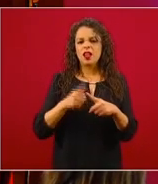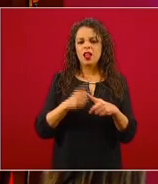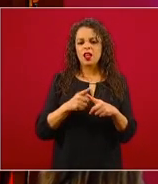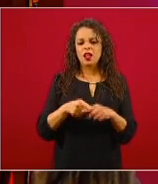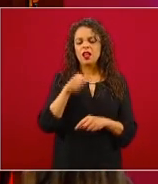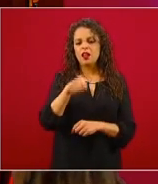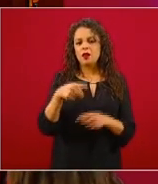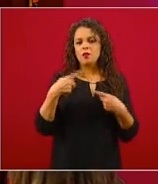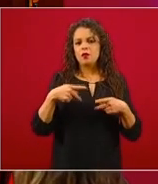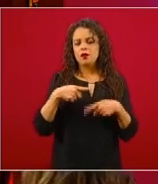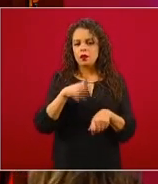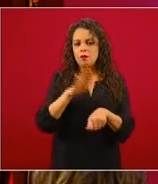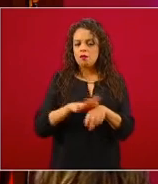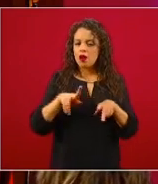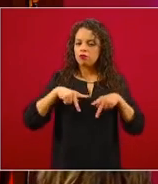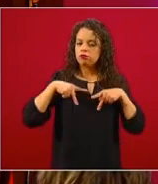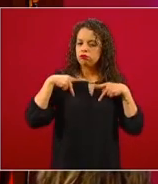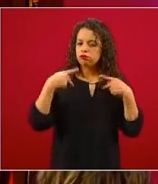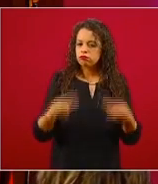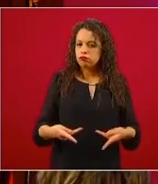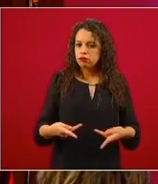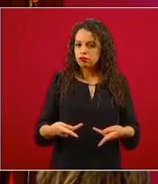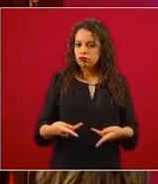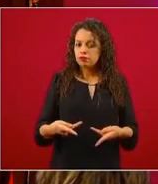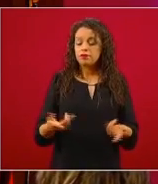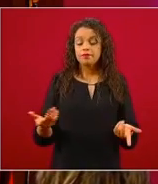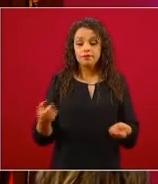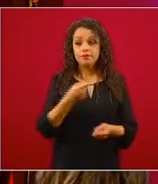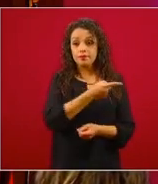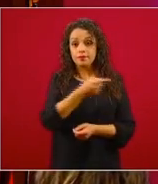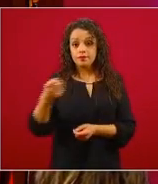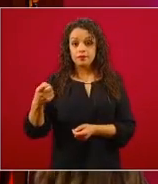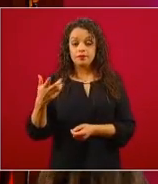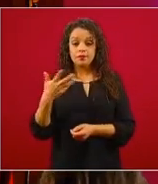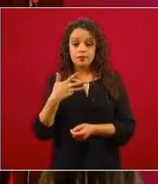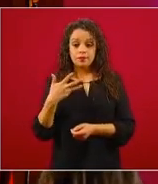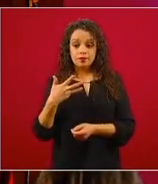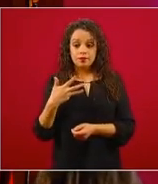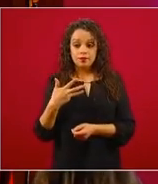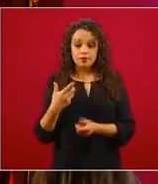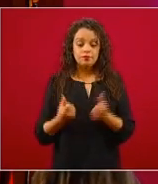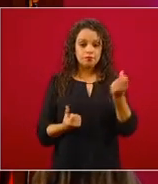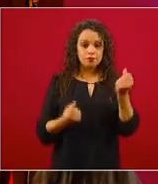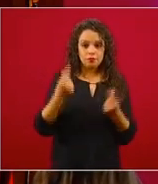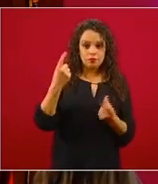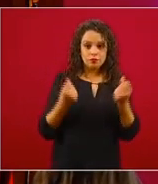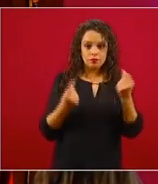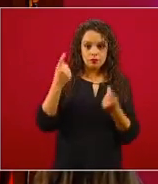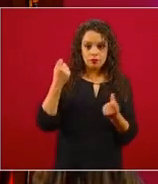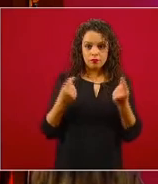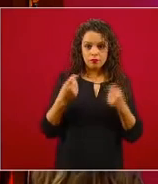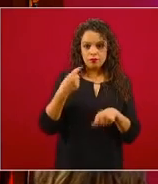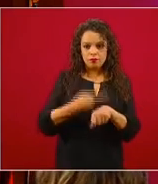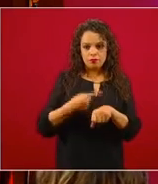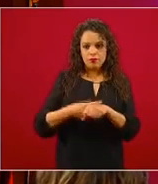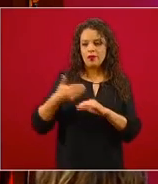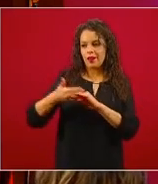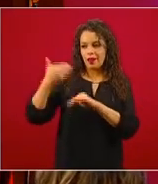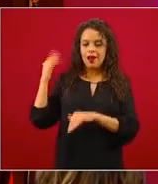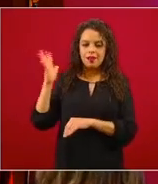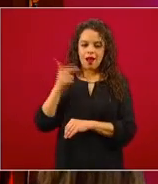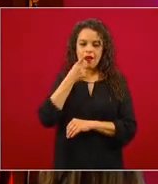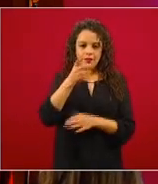vulnerable? These people are in a more vulnerable group. We've talked about these people before.